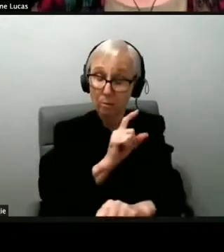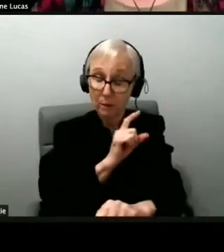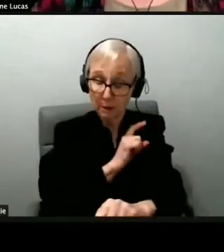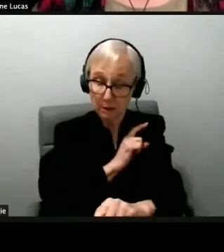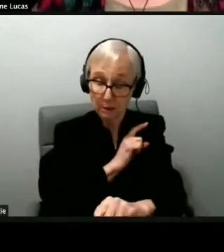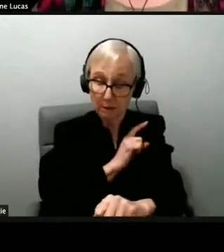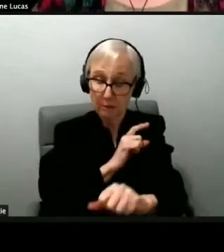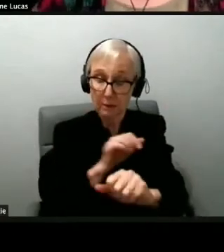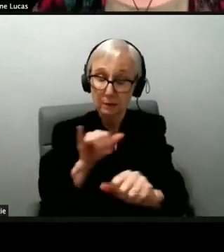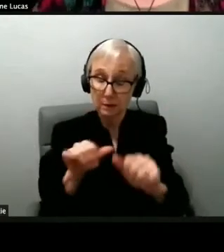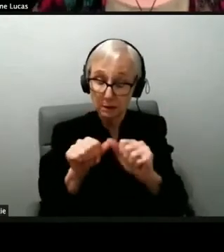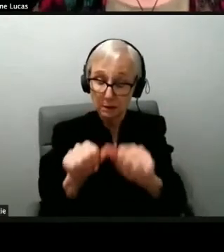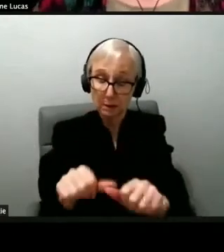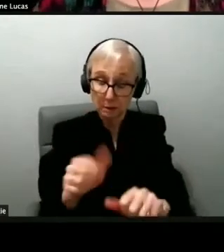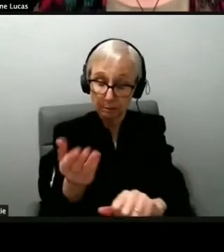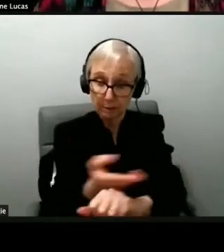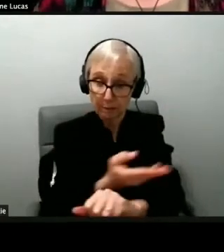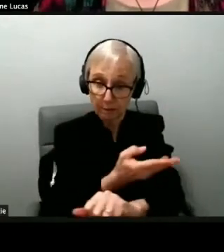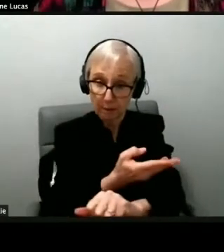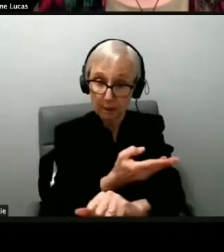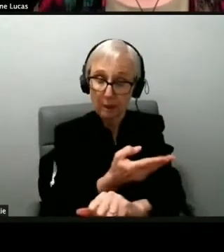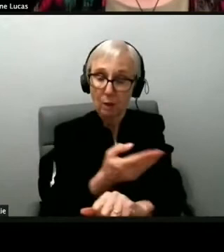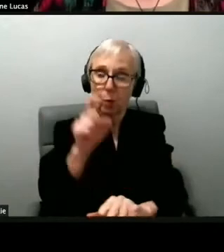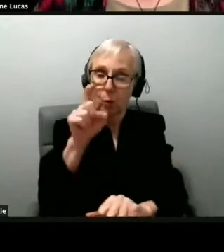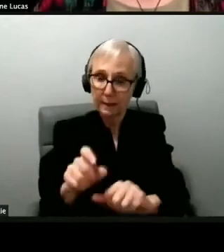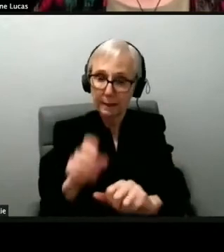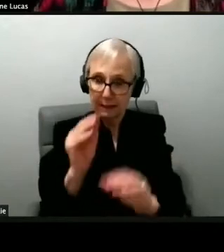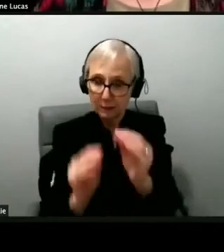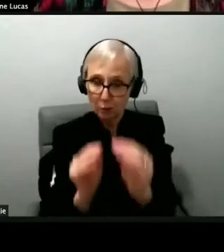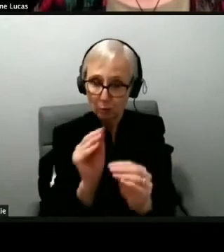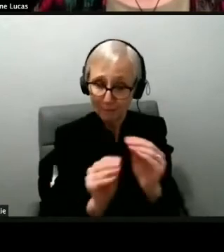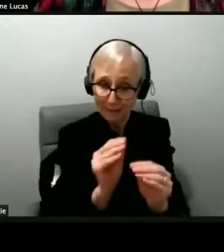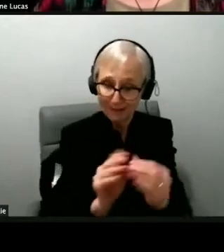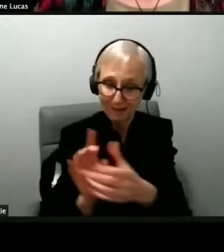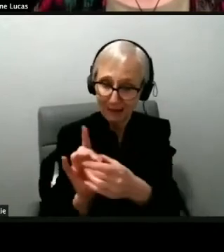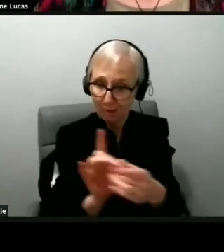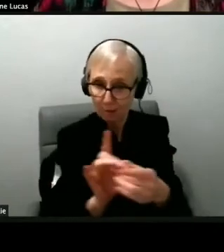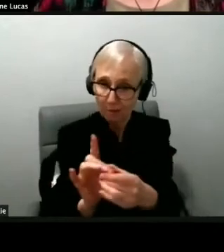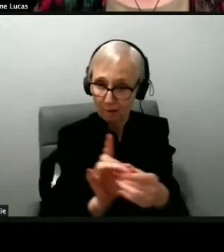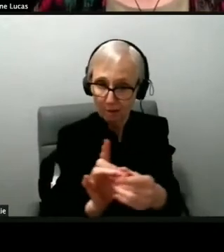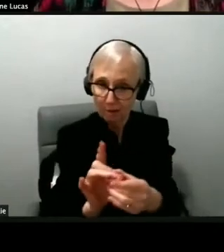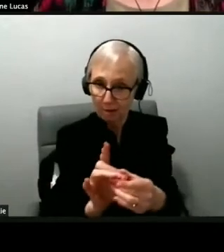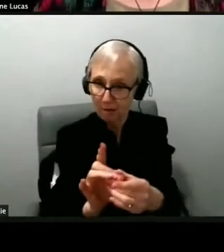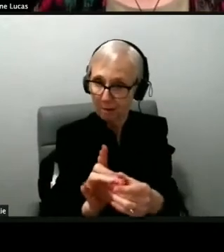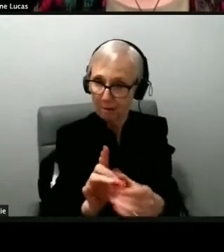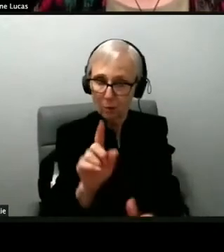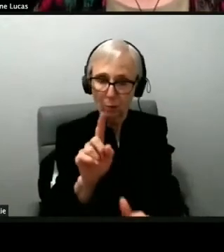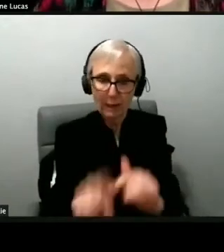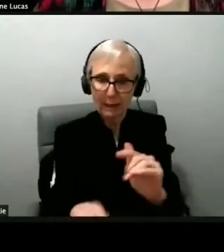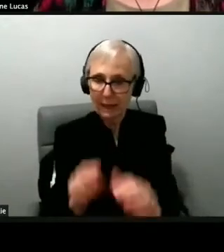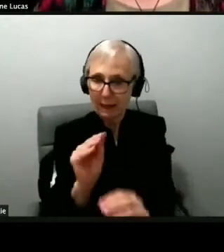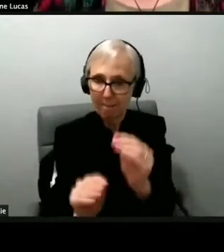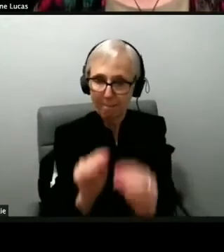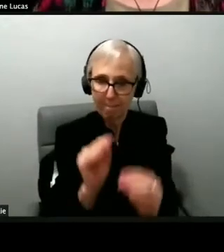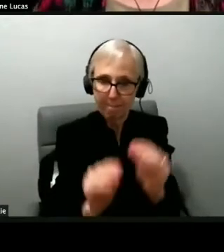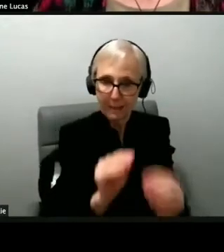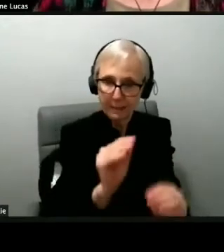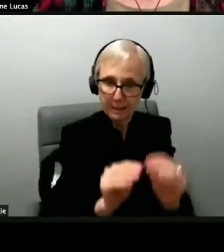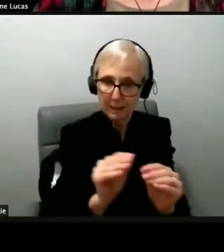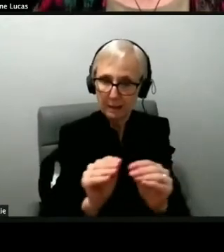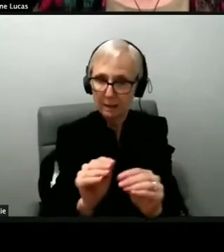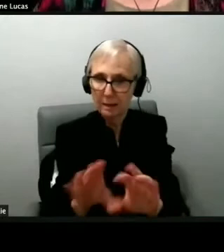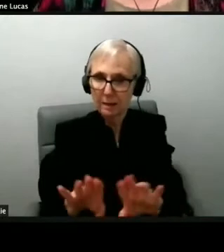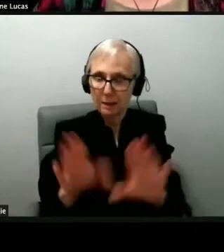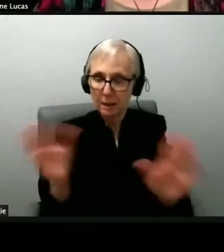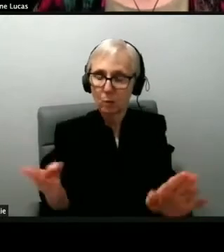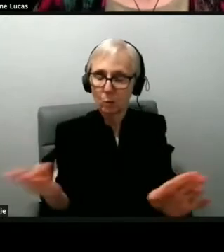police community relationship that needs mending, and we want to see that, but there's no way that mending this relationship can be done with closed